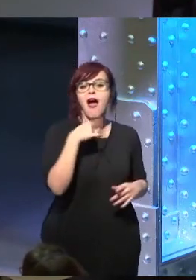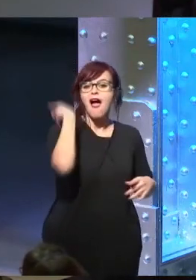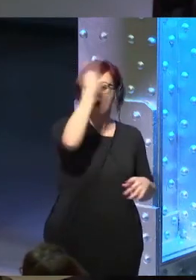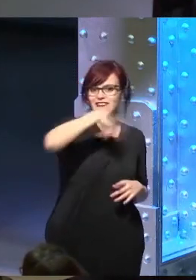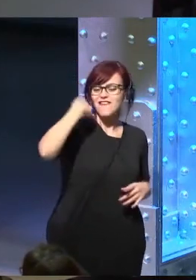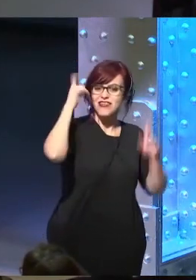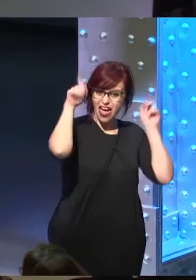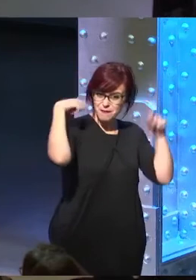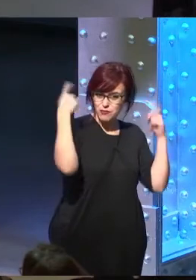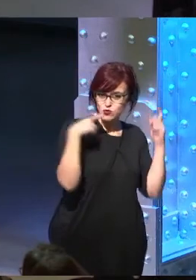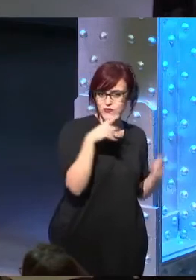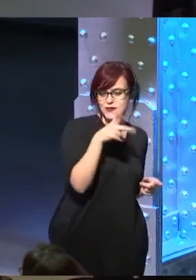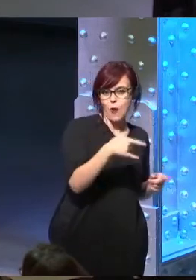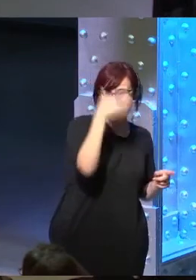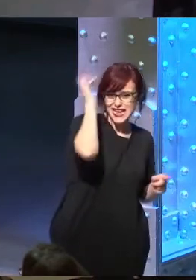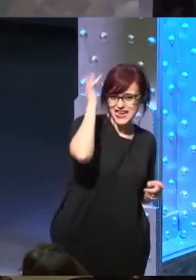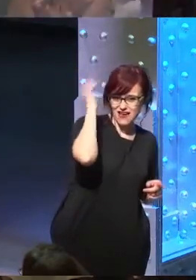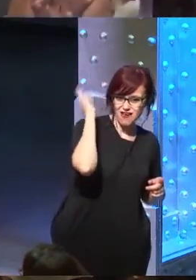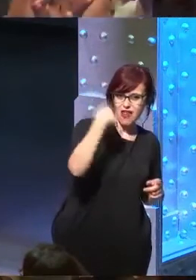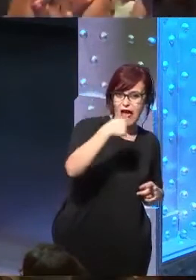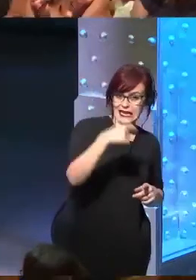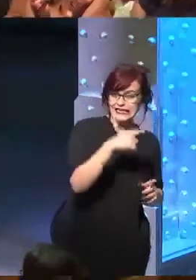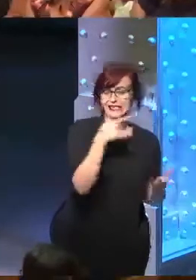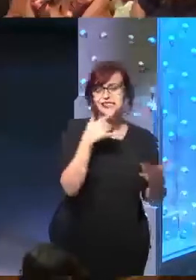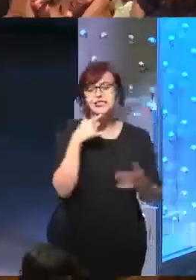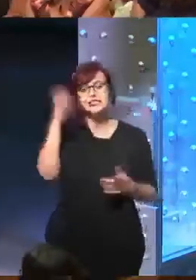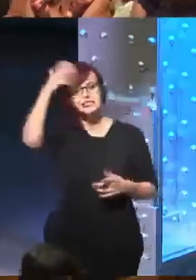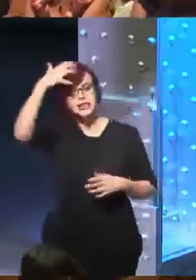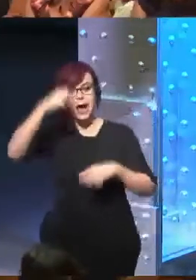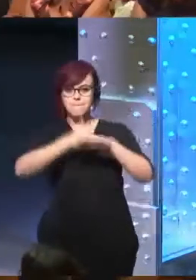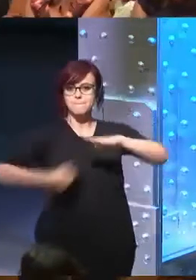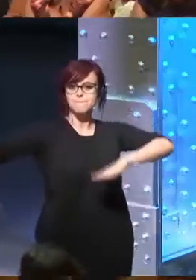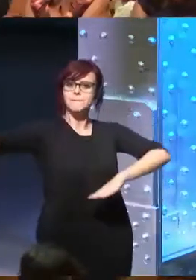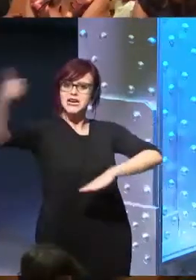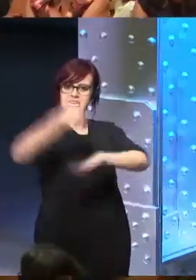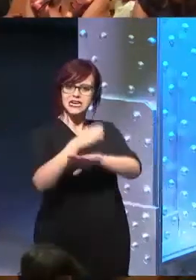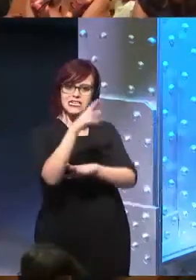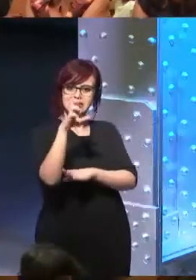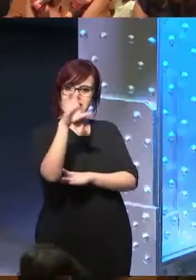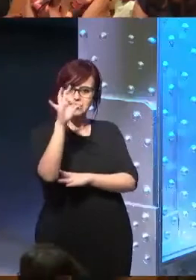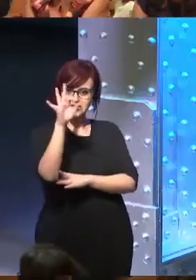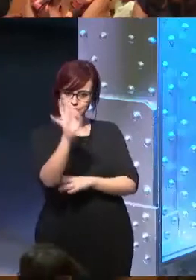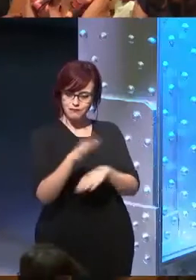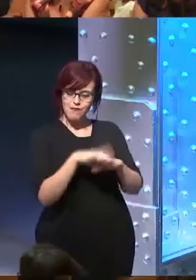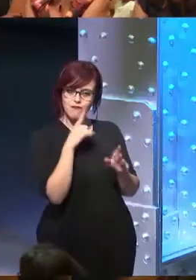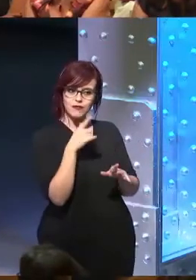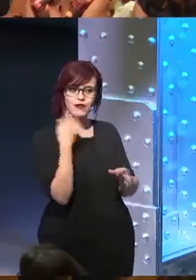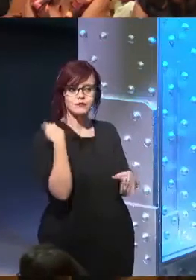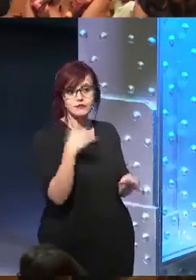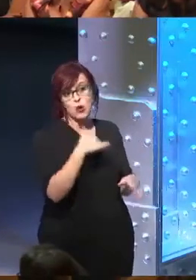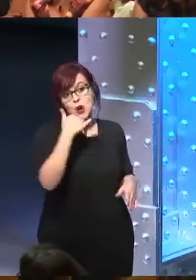and Trump is Perseus. In the interest of taste, they didn't include the mangled body,